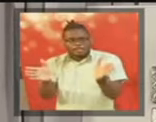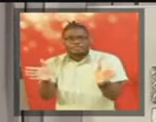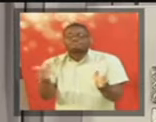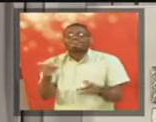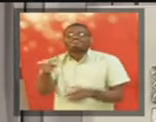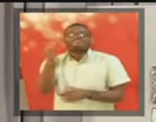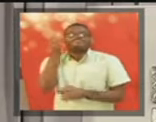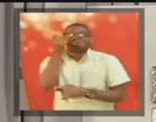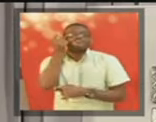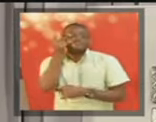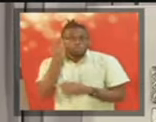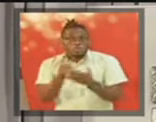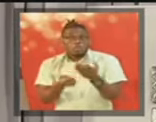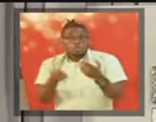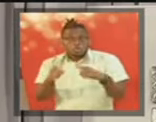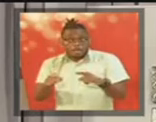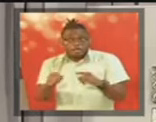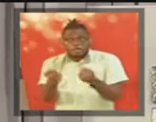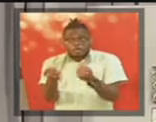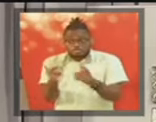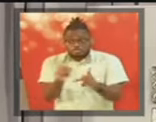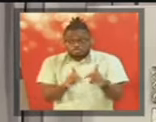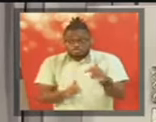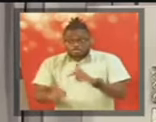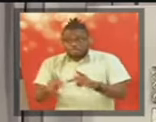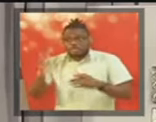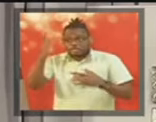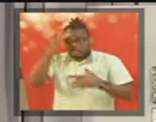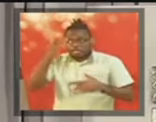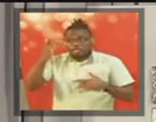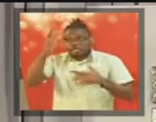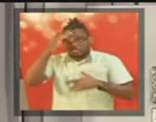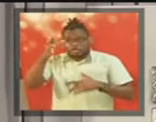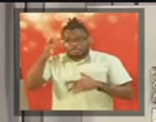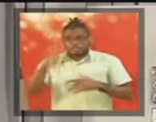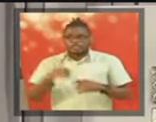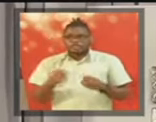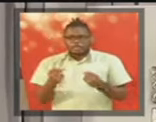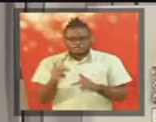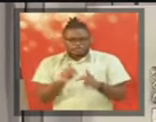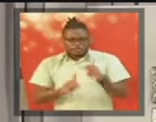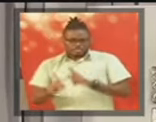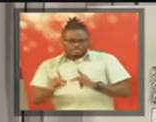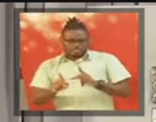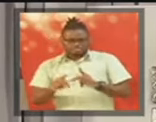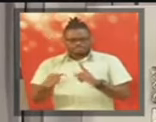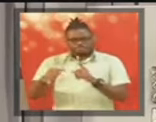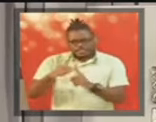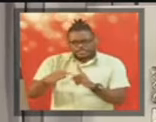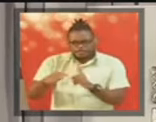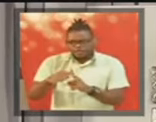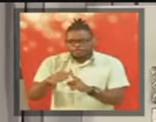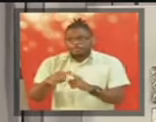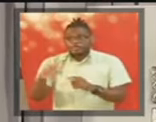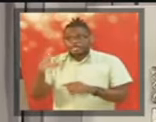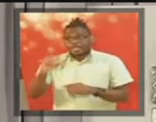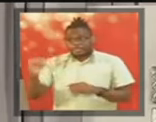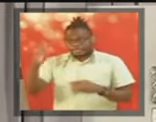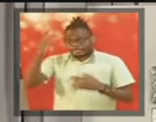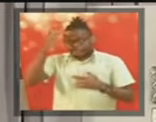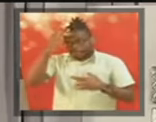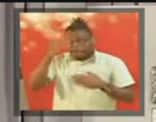terms of comorbidities, in terms of number of cases, and I would have chosen one of the counties that had somewhat